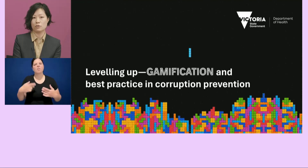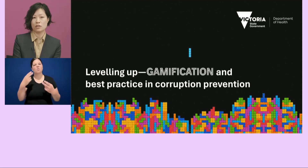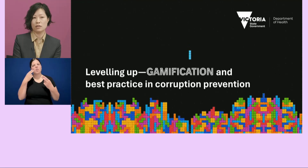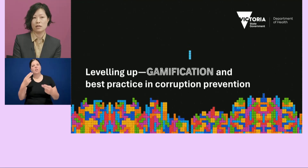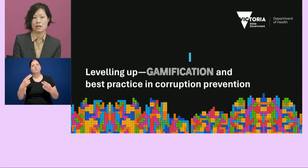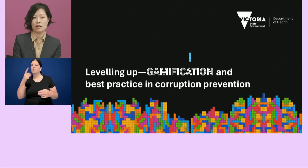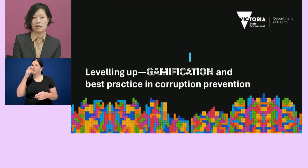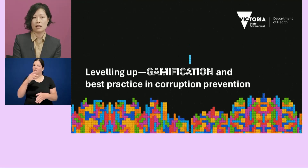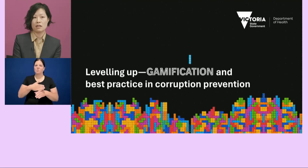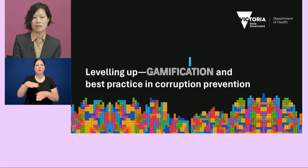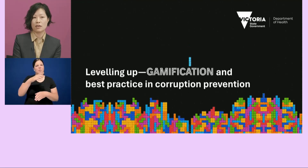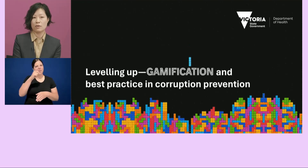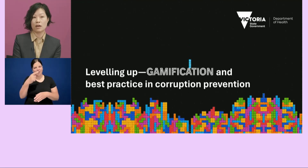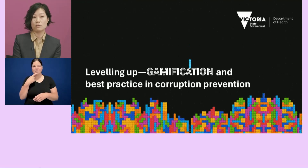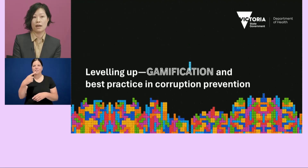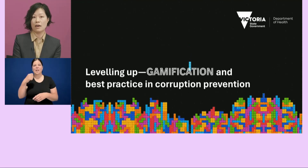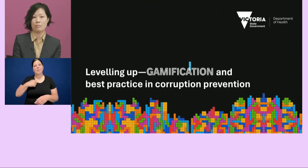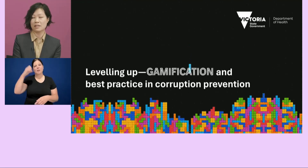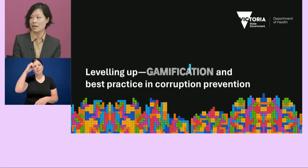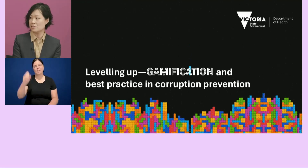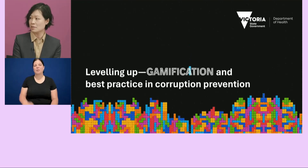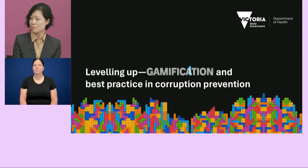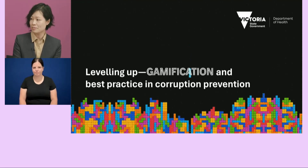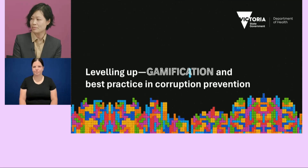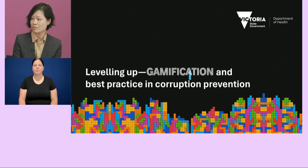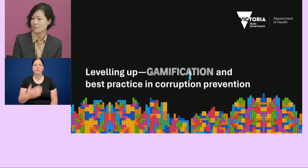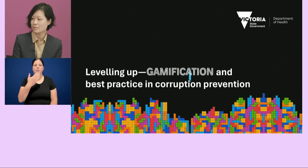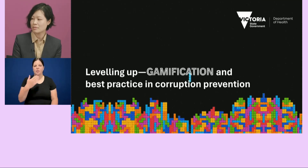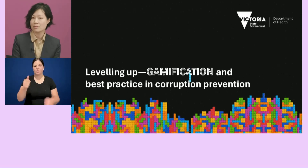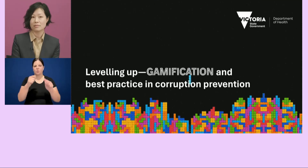workplace culture. Thank you, and I'll now hand back to Alison.